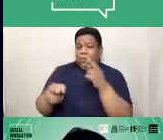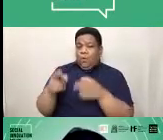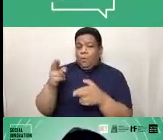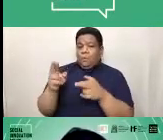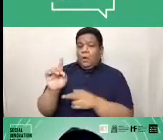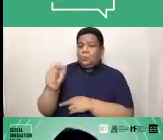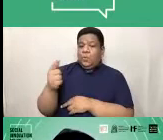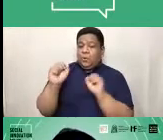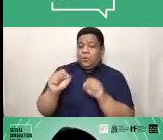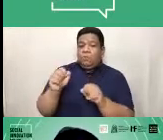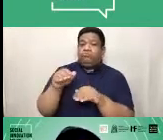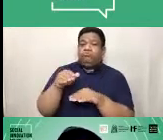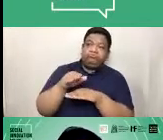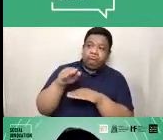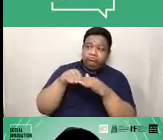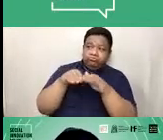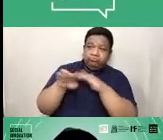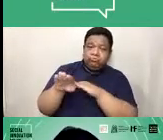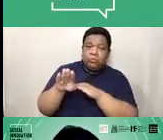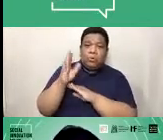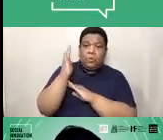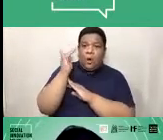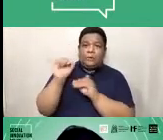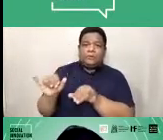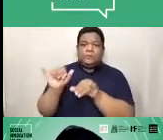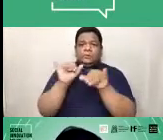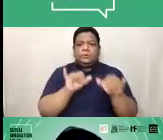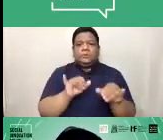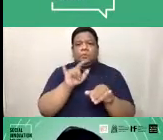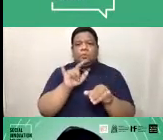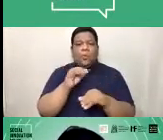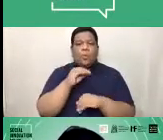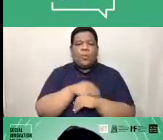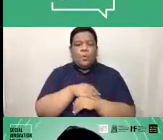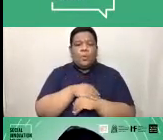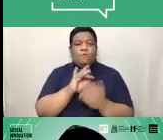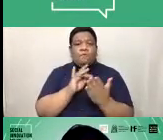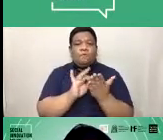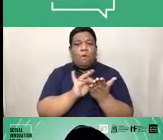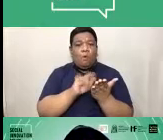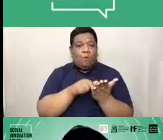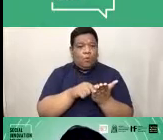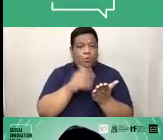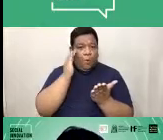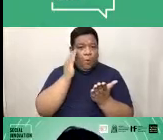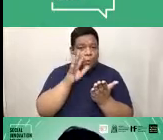doors is, in some conceptual level, similar to the same way your phone knows whether to dim the screen